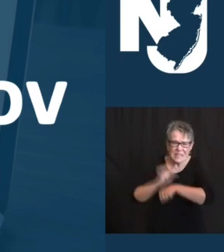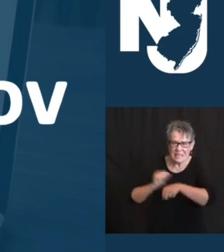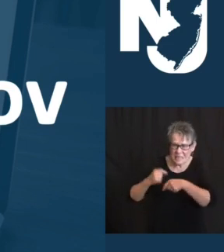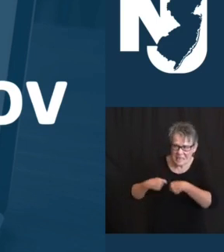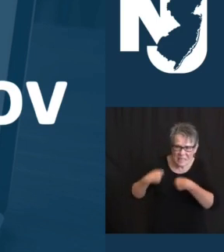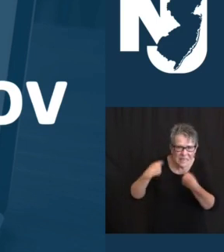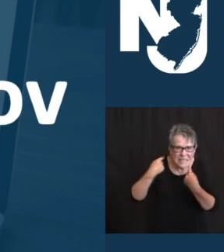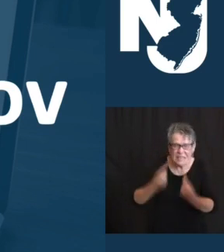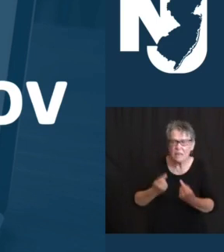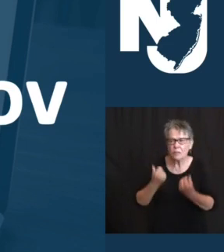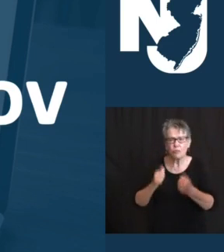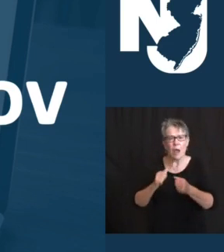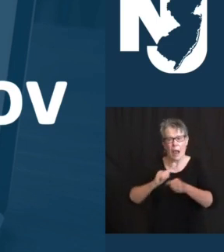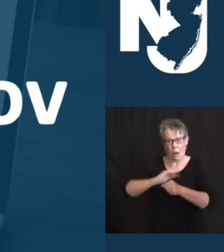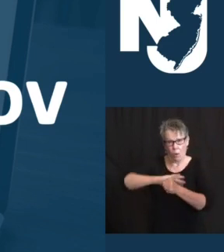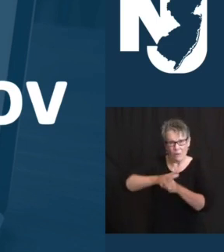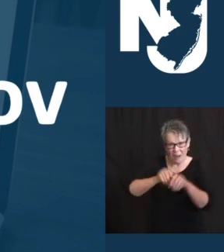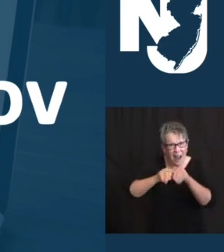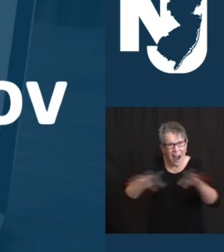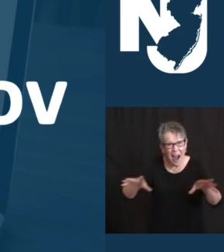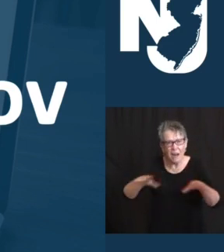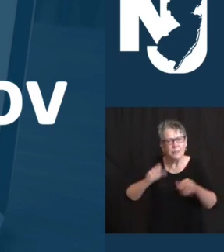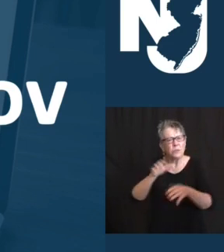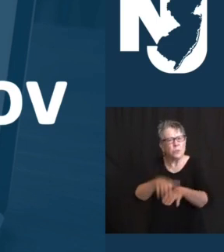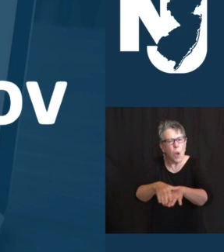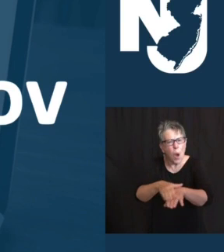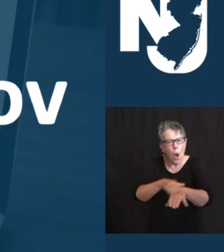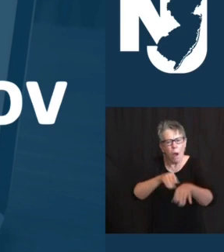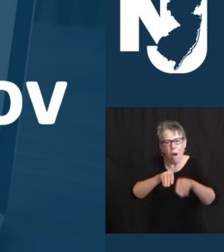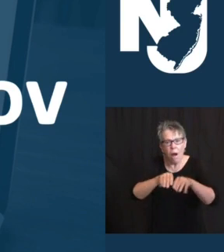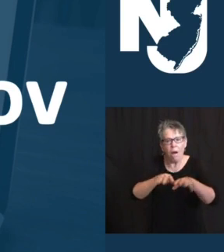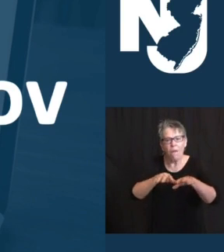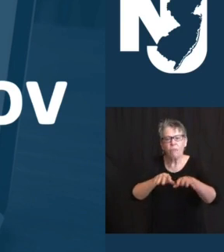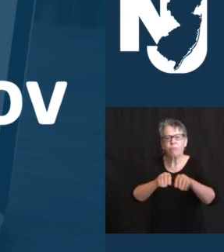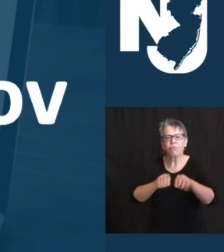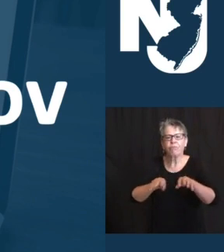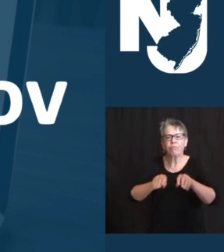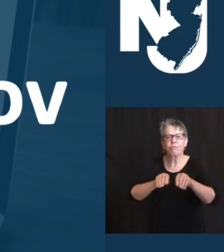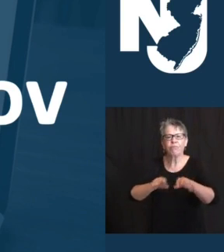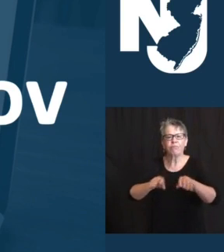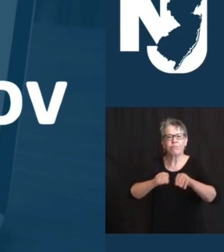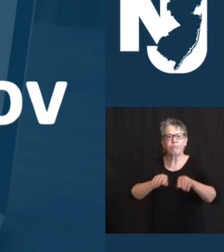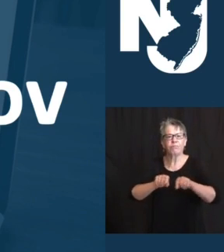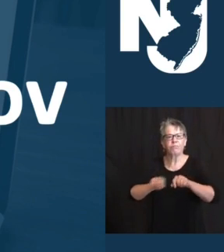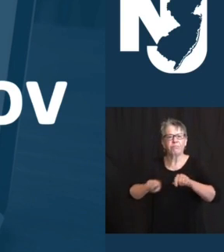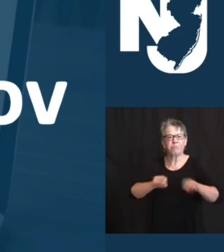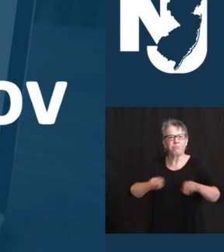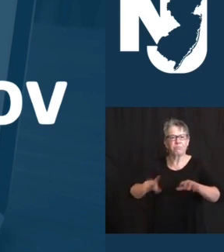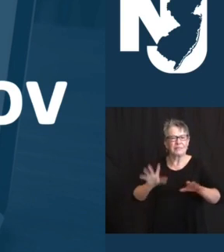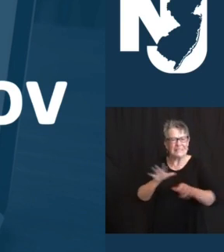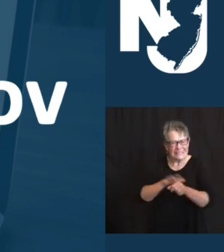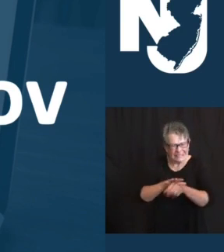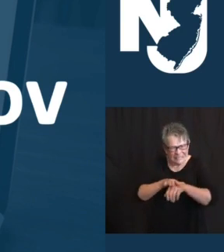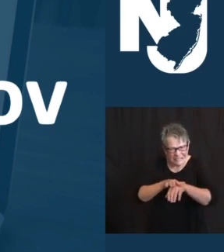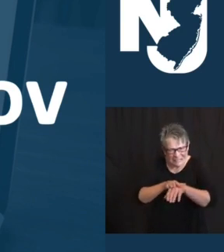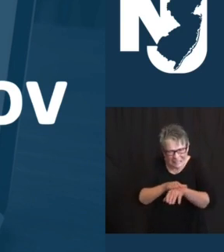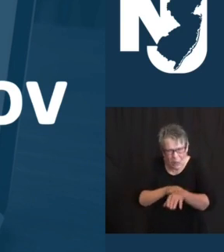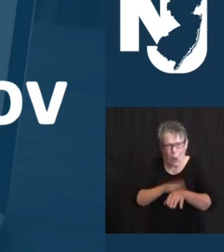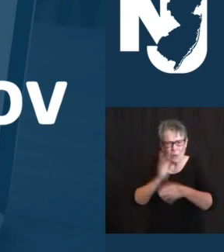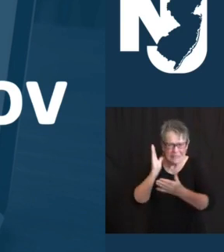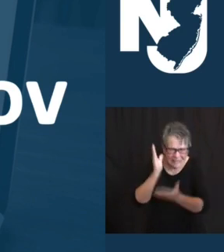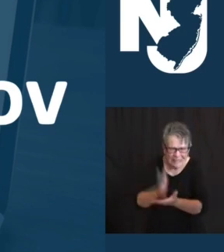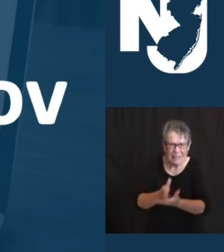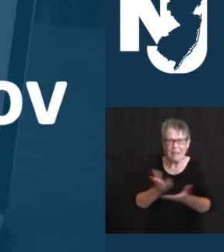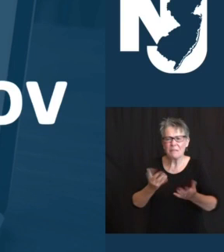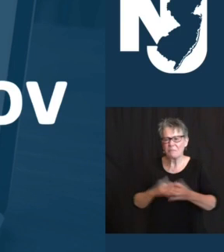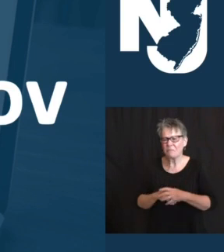taken social distancing to heart and which rushed to reopen before their health metrics told them it would be safe. And we here